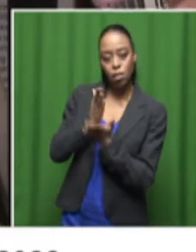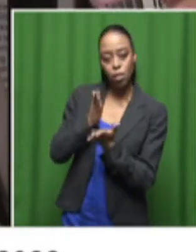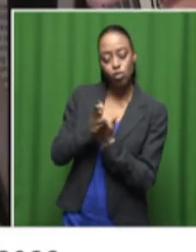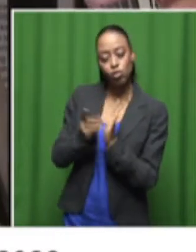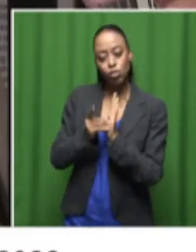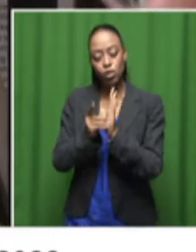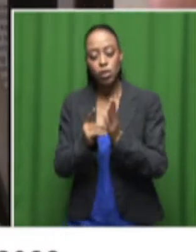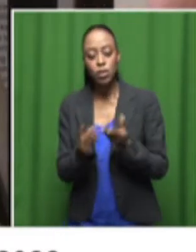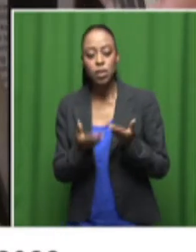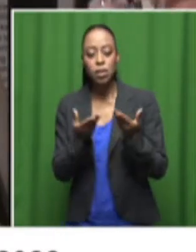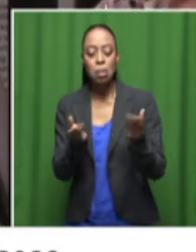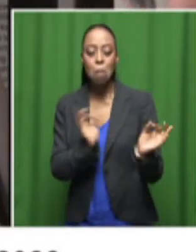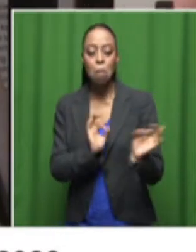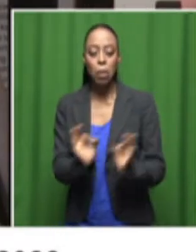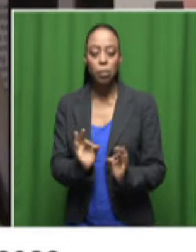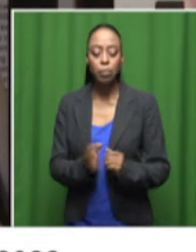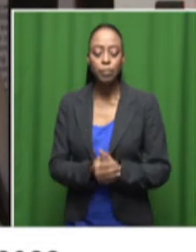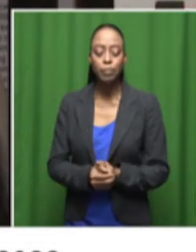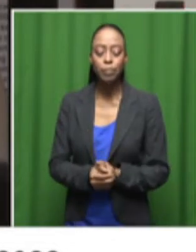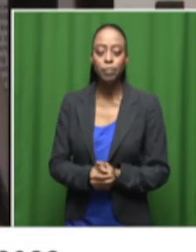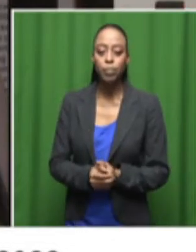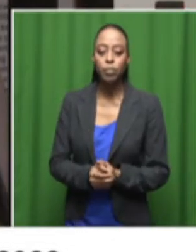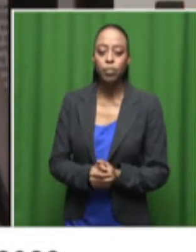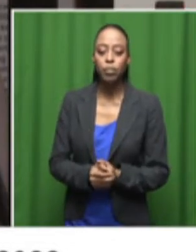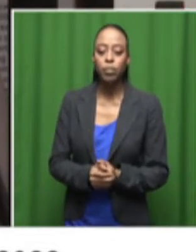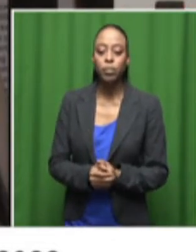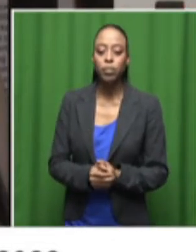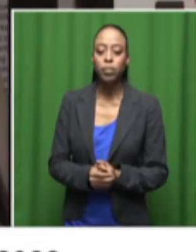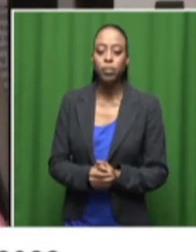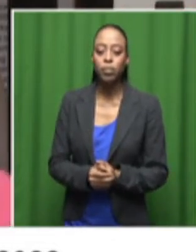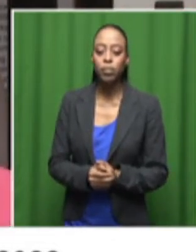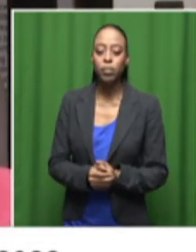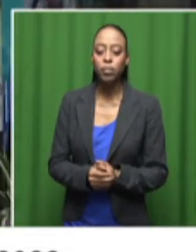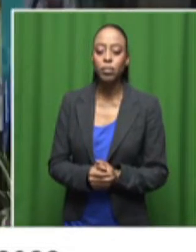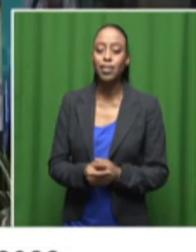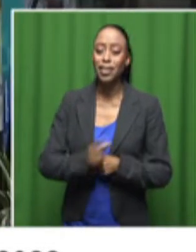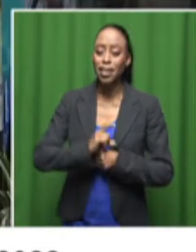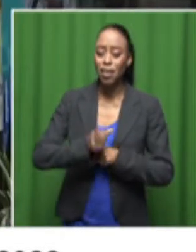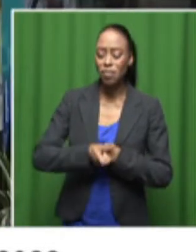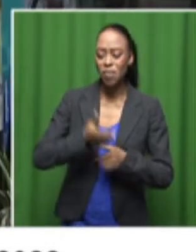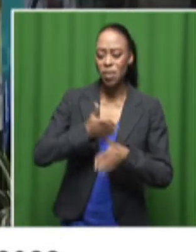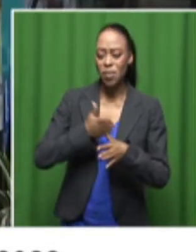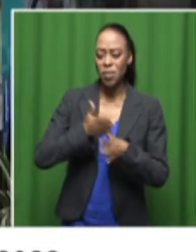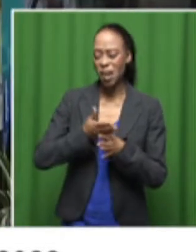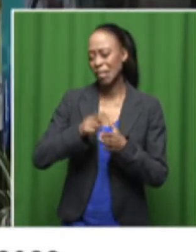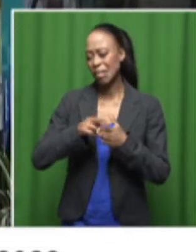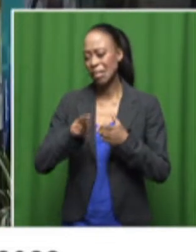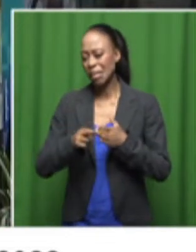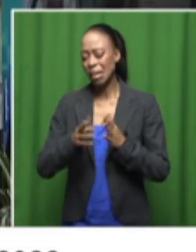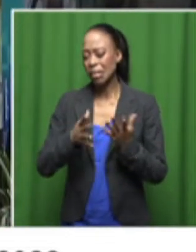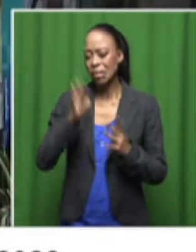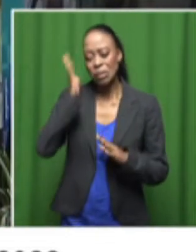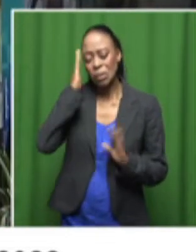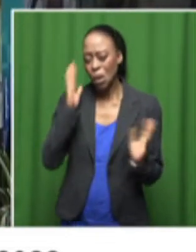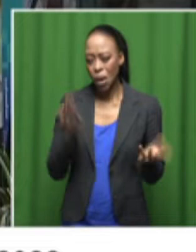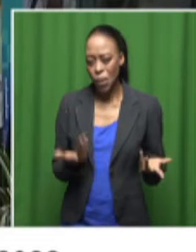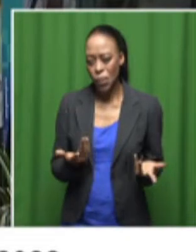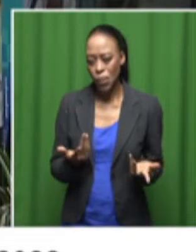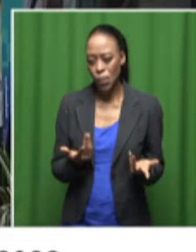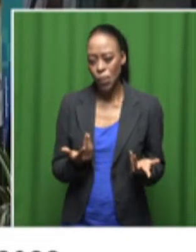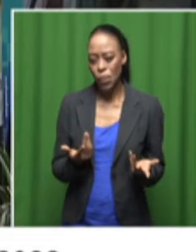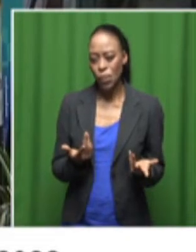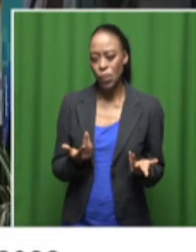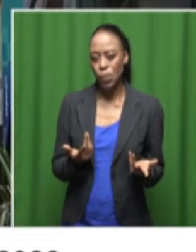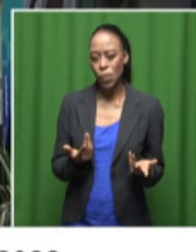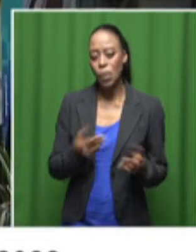deliver services in agility. Yeah. How do you know that this conference has worked? At the end of all of it, how do you tick